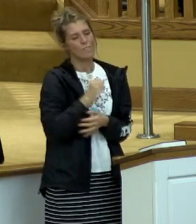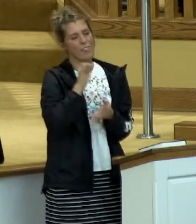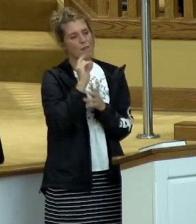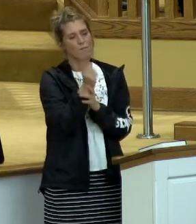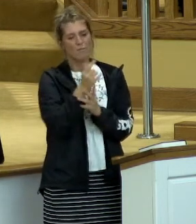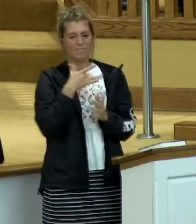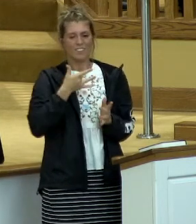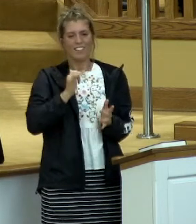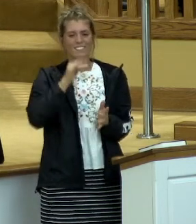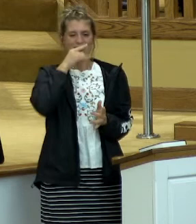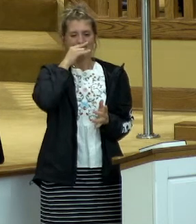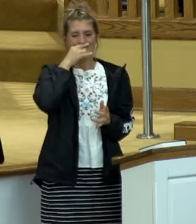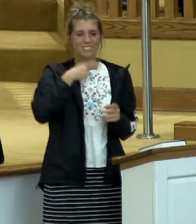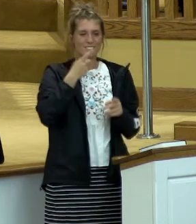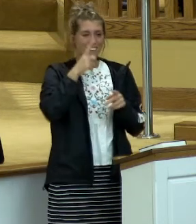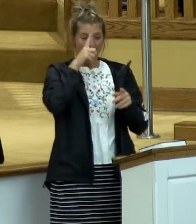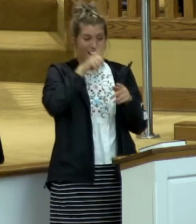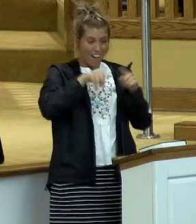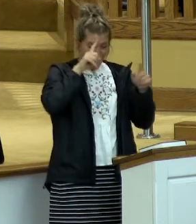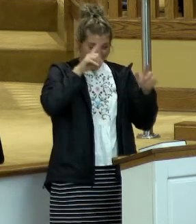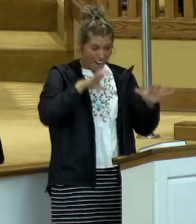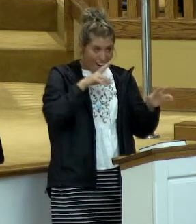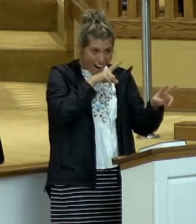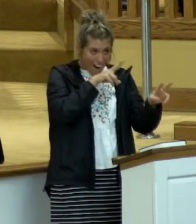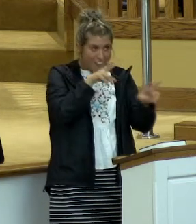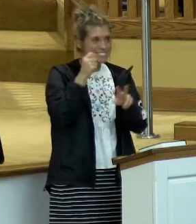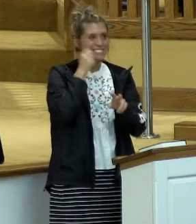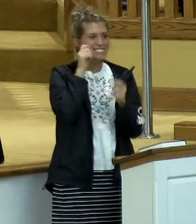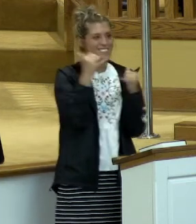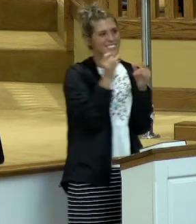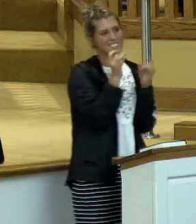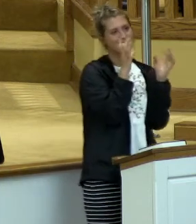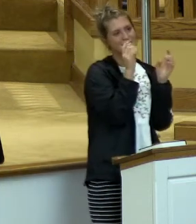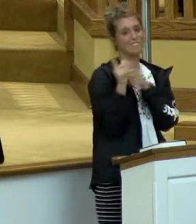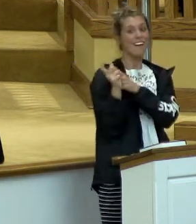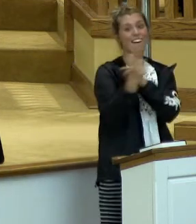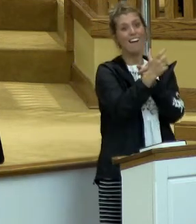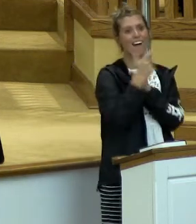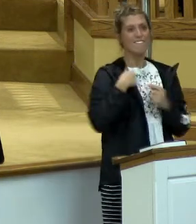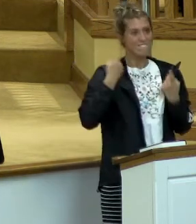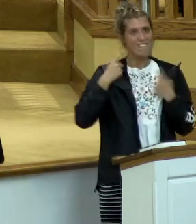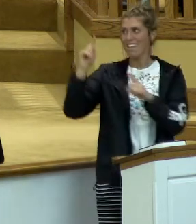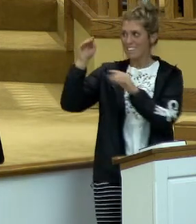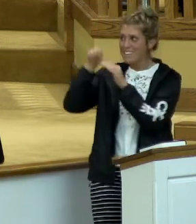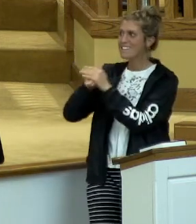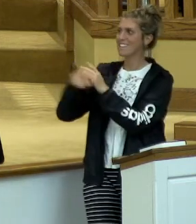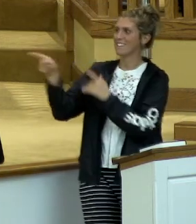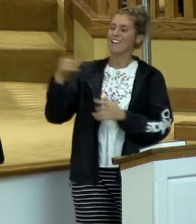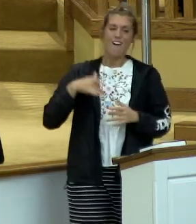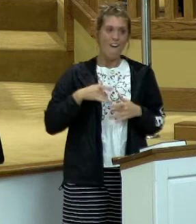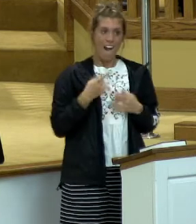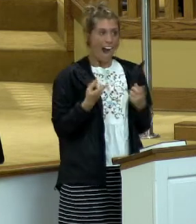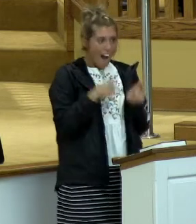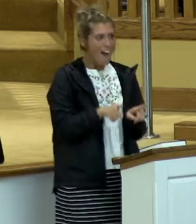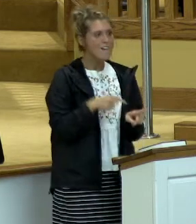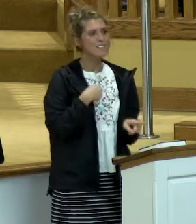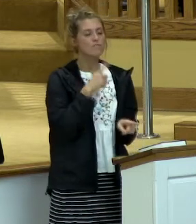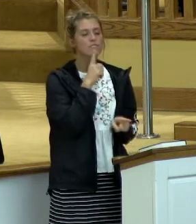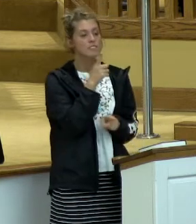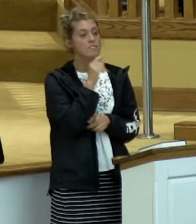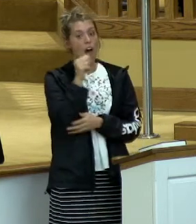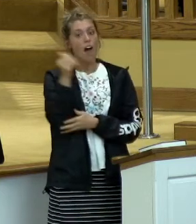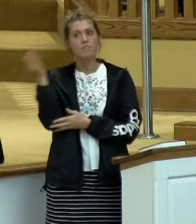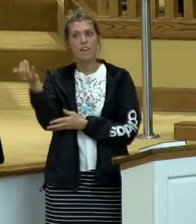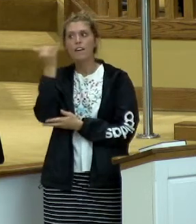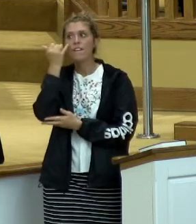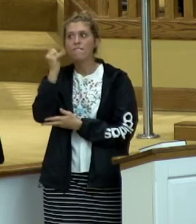kid, just couldn't believe what was going on. All those teenagers running around this gym, and we're finally in it, and it's happening, right? But that would not be